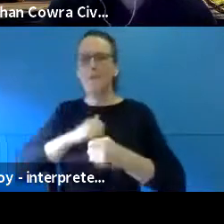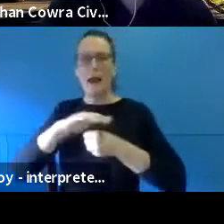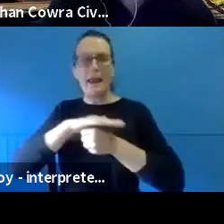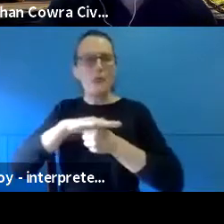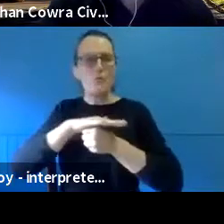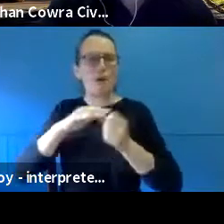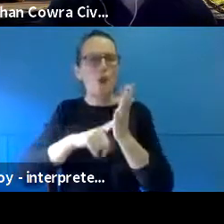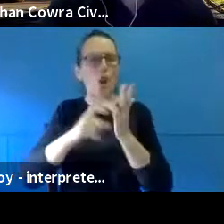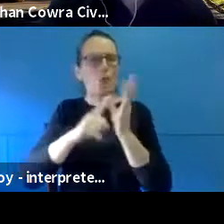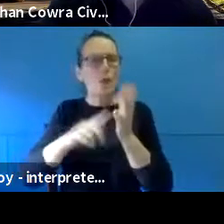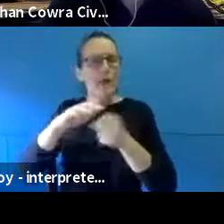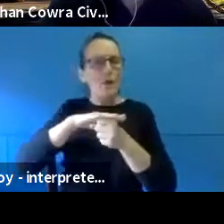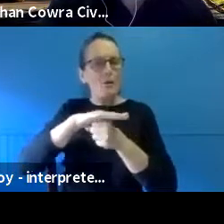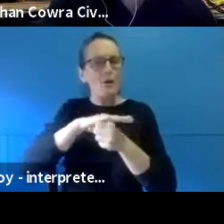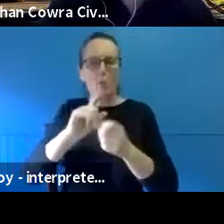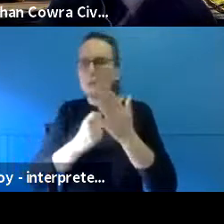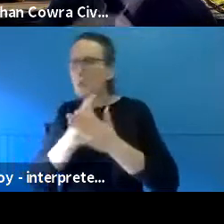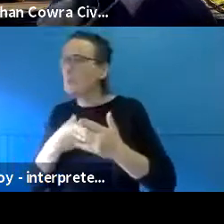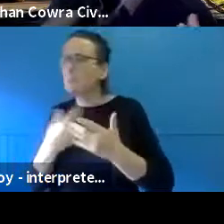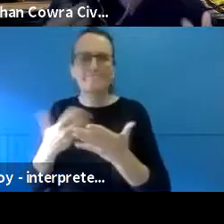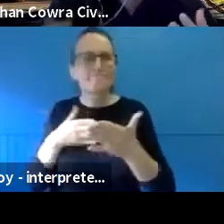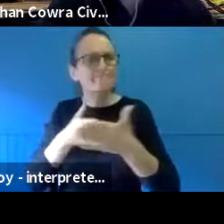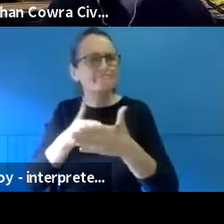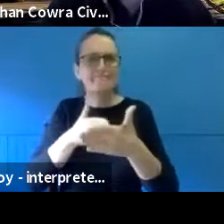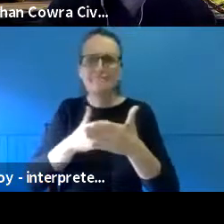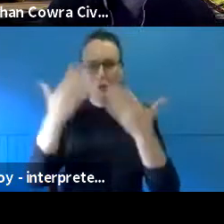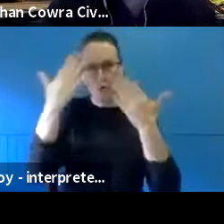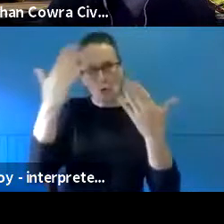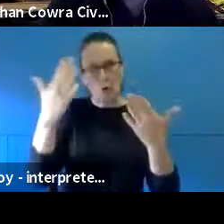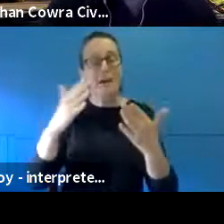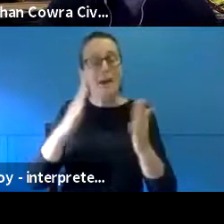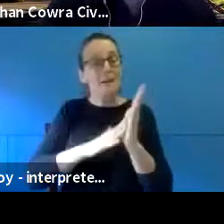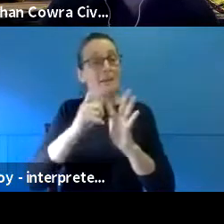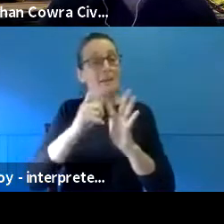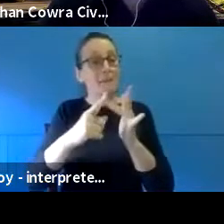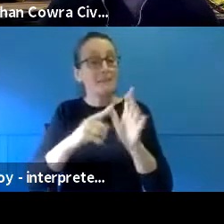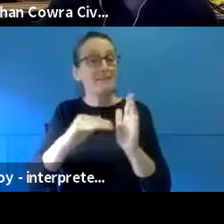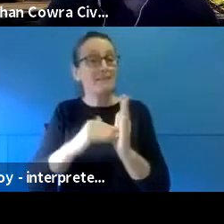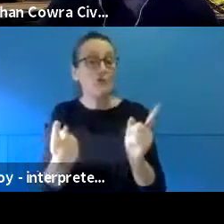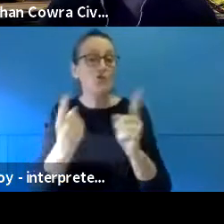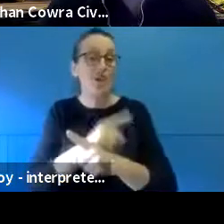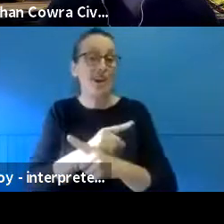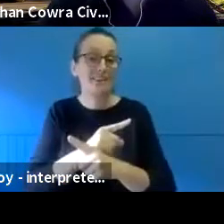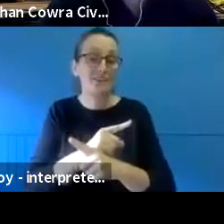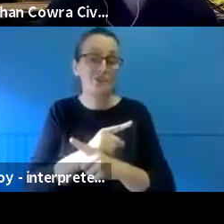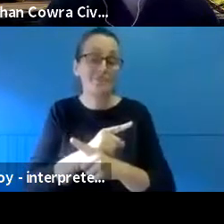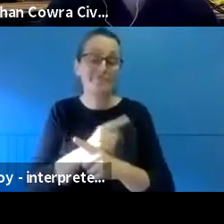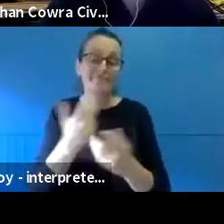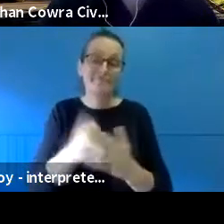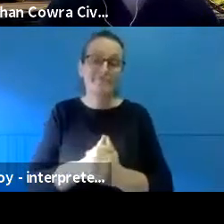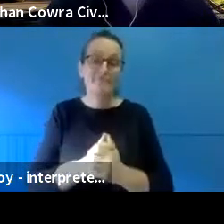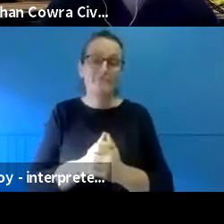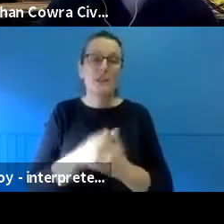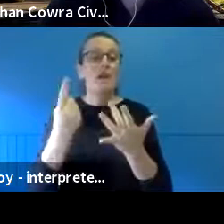I think others are going to find that too as the media landscape changes. The other thing I just wanted to talk about for me that's been